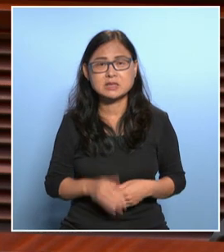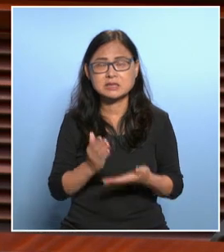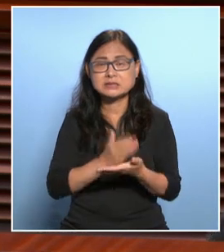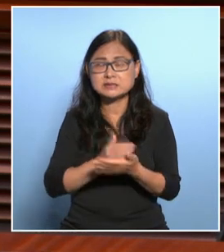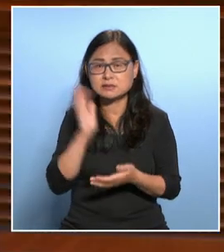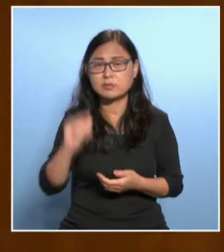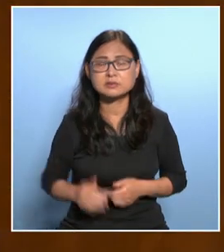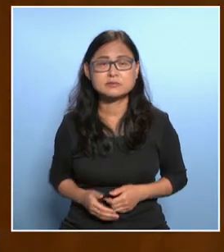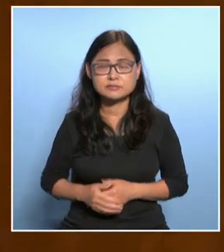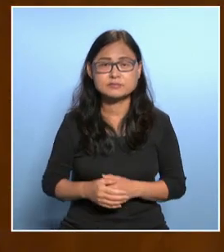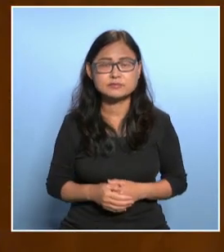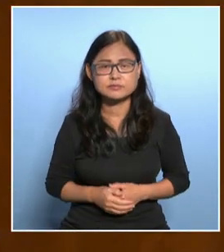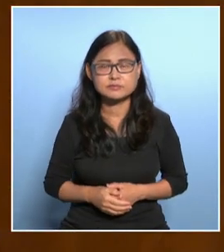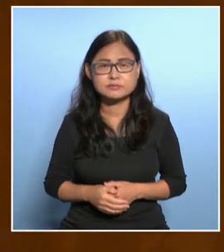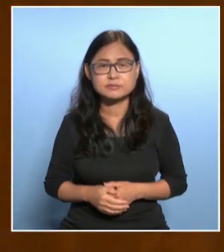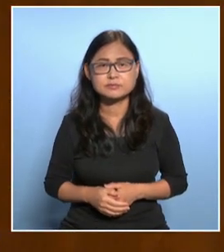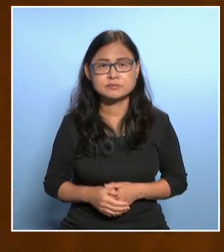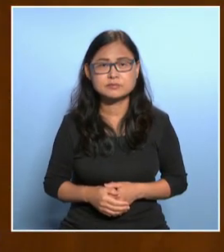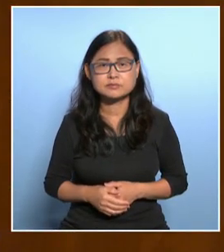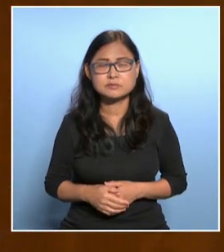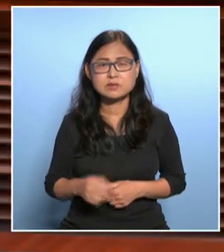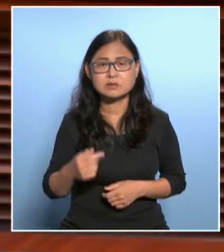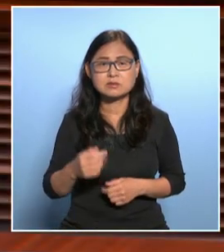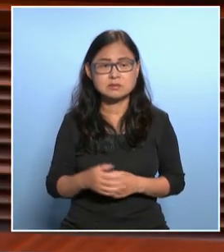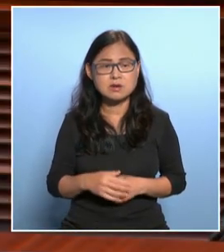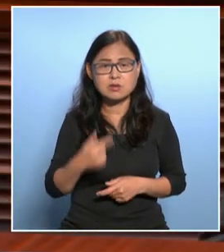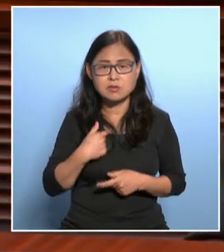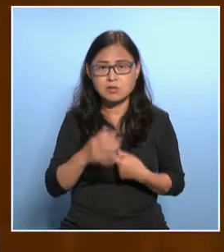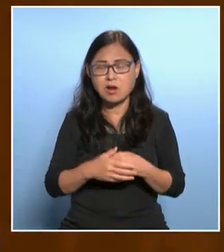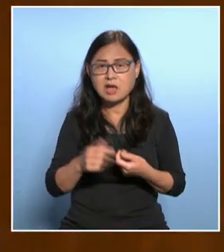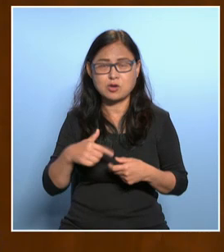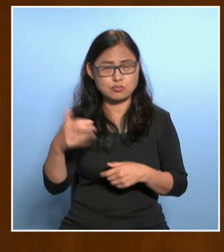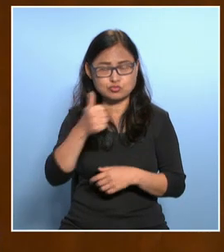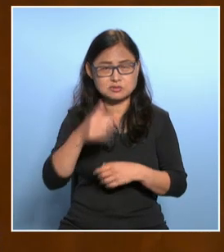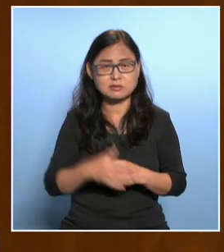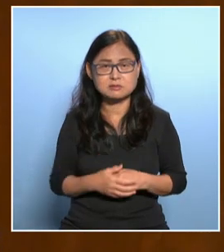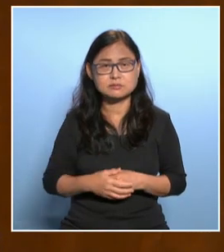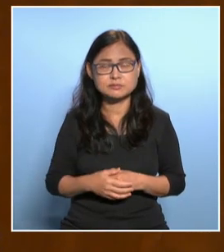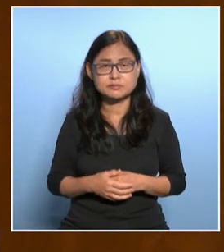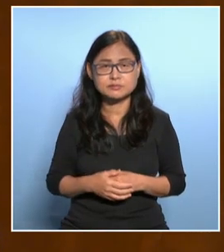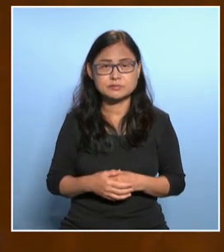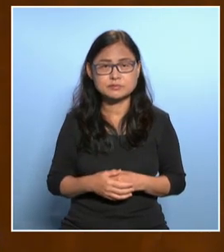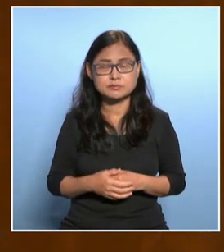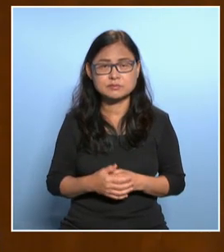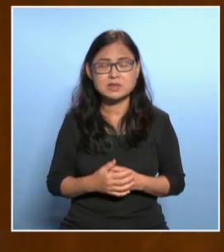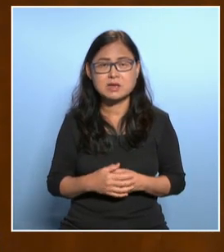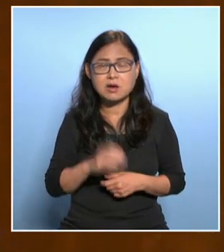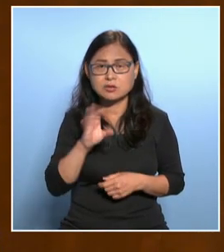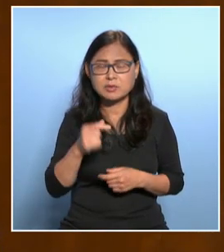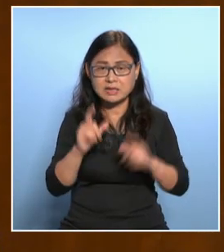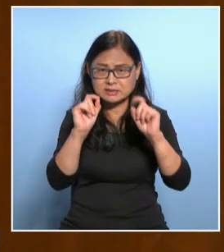effective, can this program be expanded to other Grade 3A hospital on the mainland? Thank you.